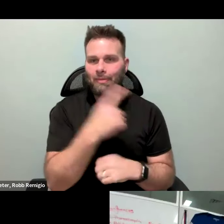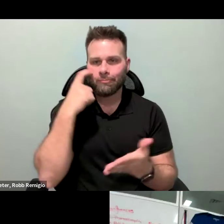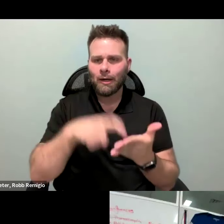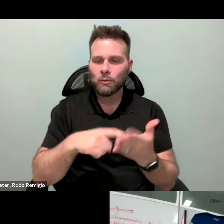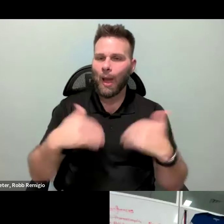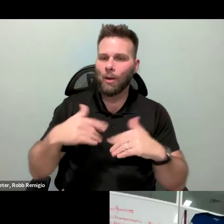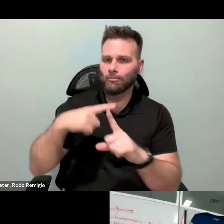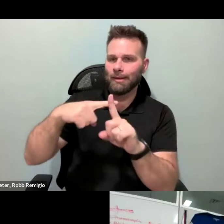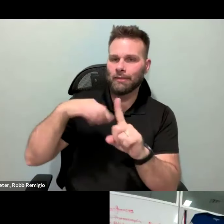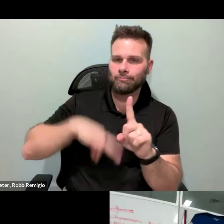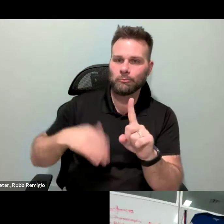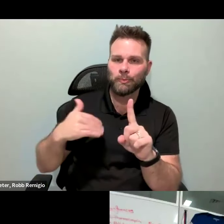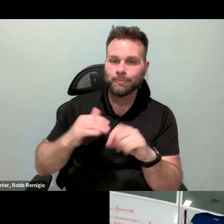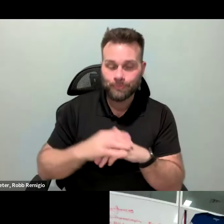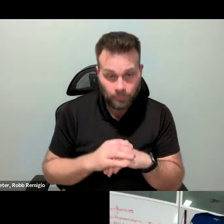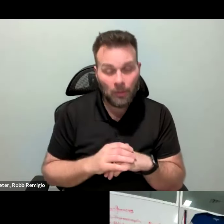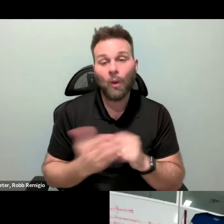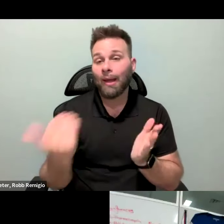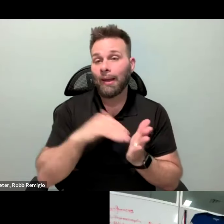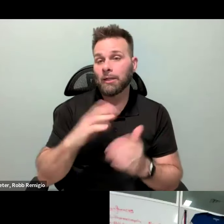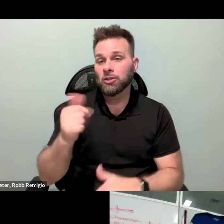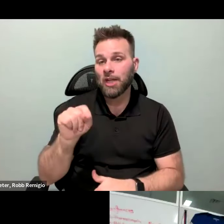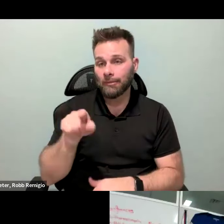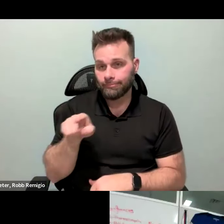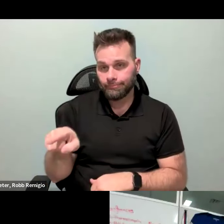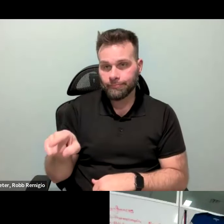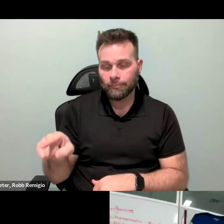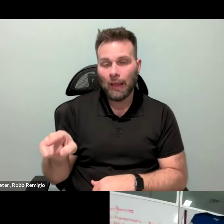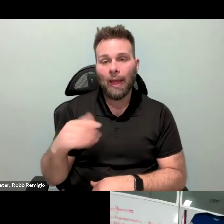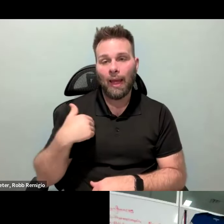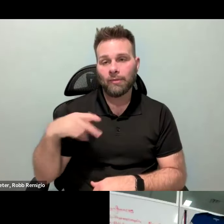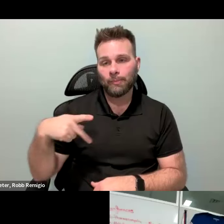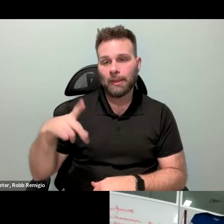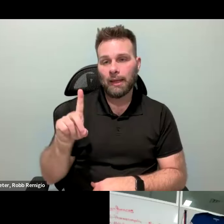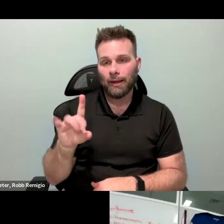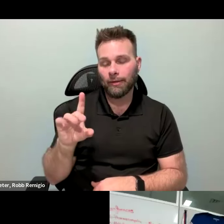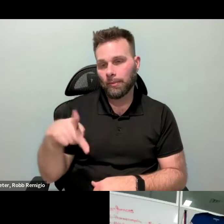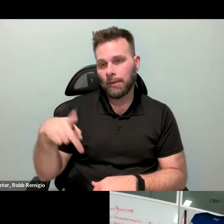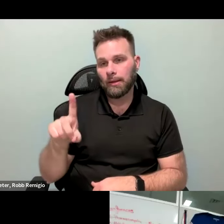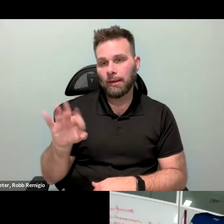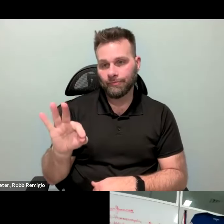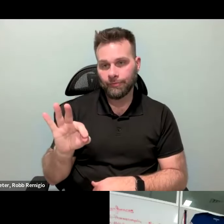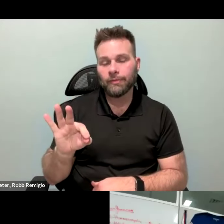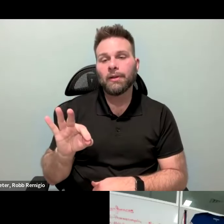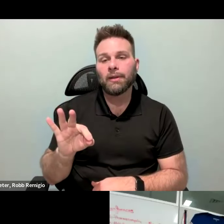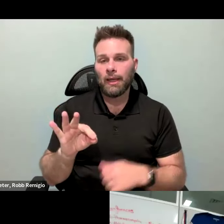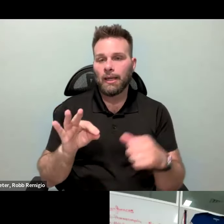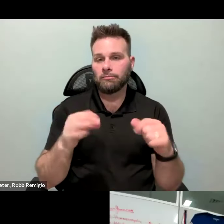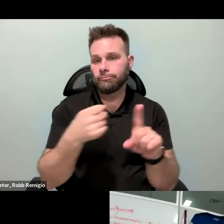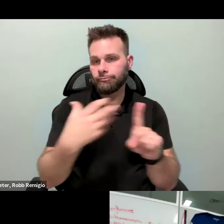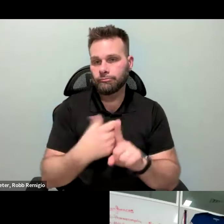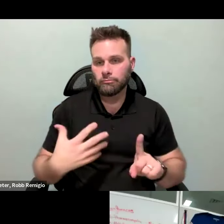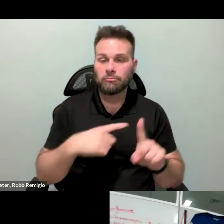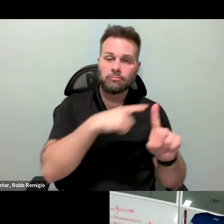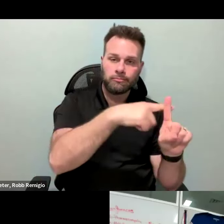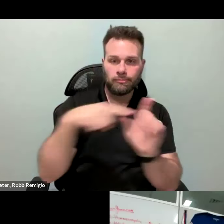the chat, there's a PDF that is specific to parents that talks about the pros and cons. Thank you so much. There's one other